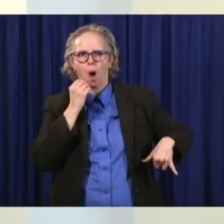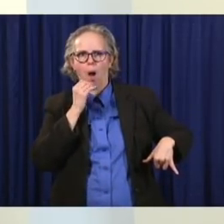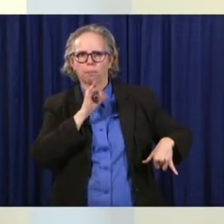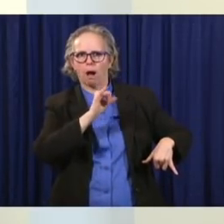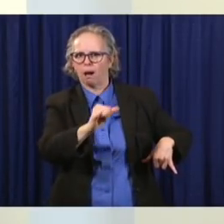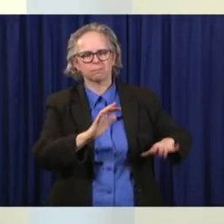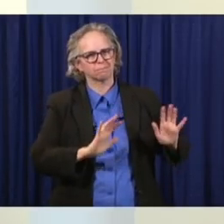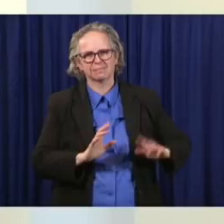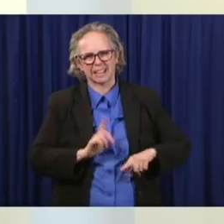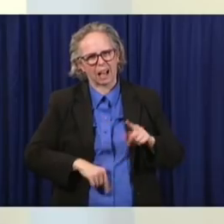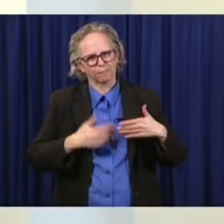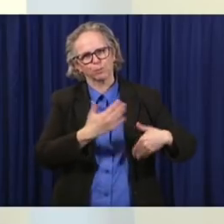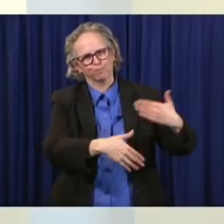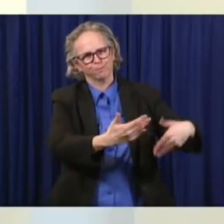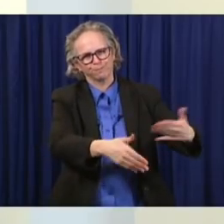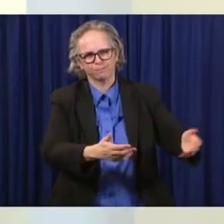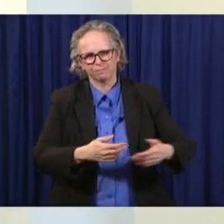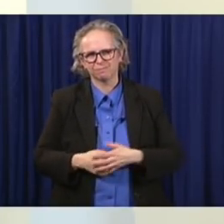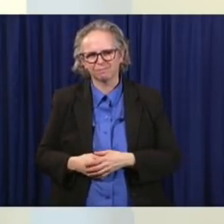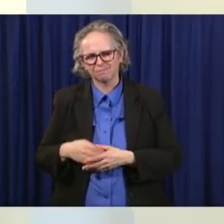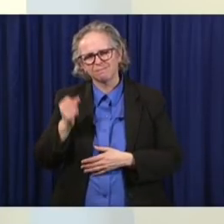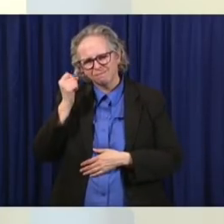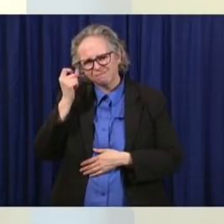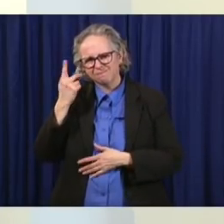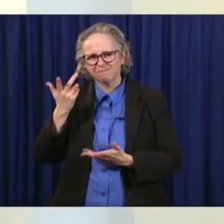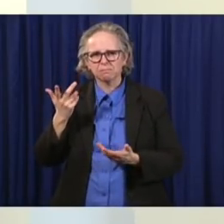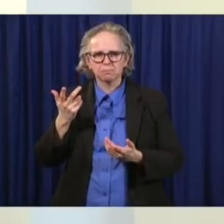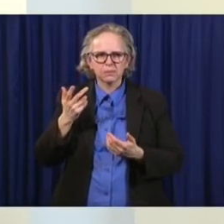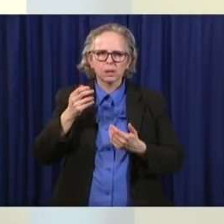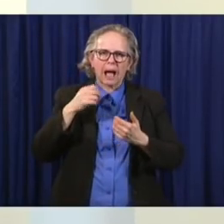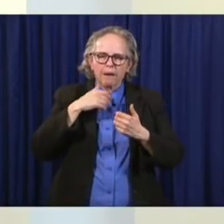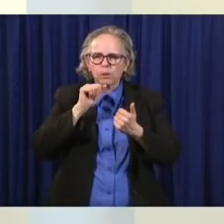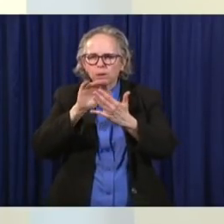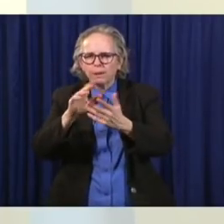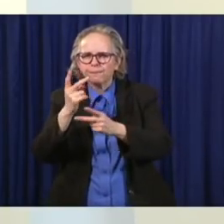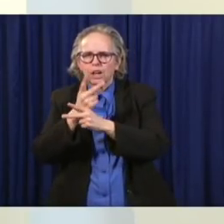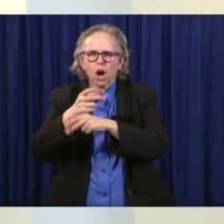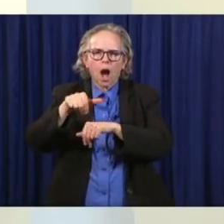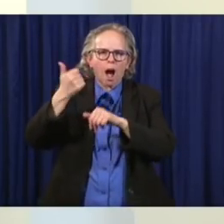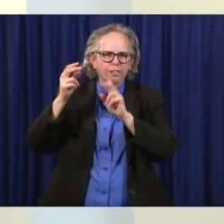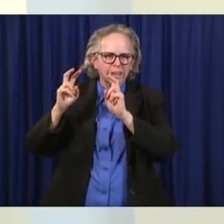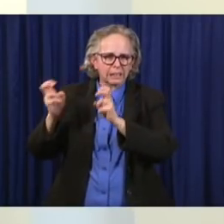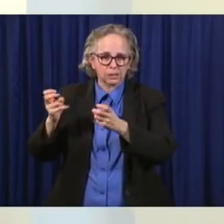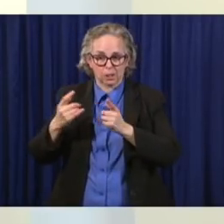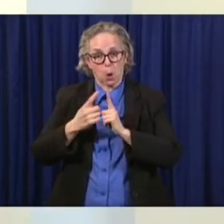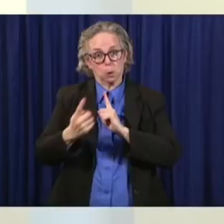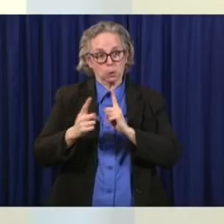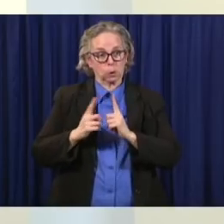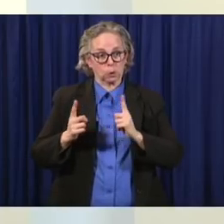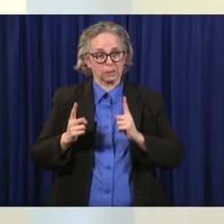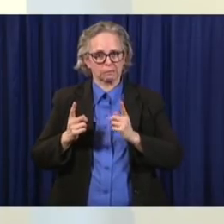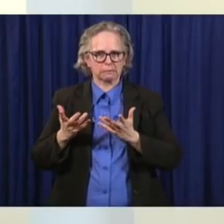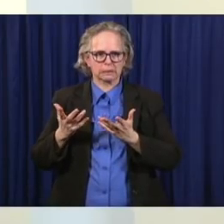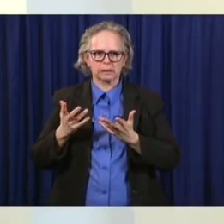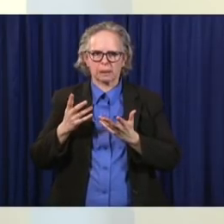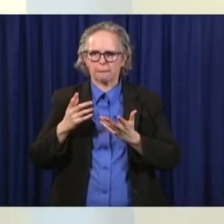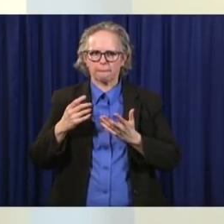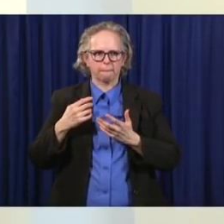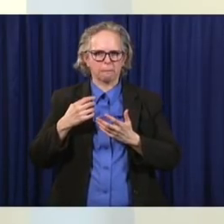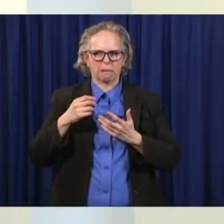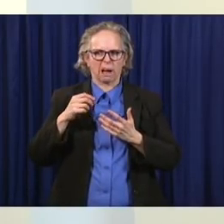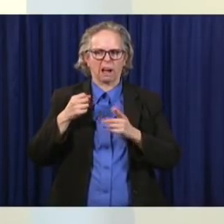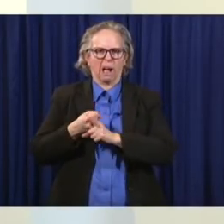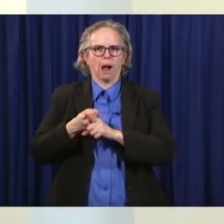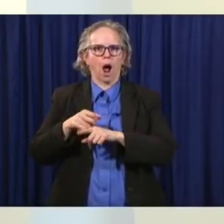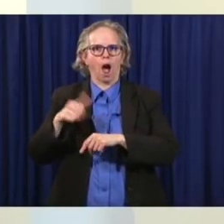What was always known with the social distancing was that there's cascading consequences. And we're seeing other health issues that